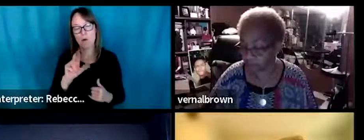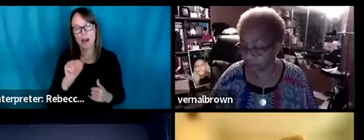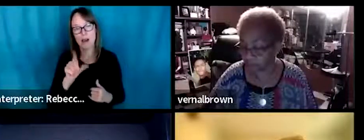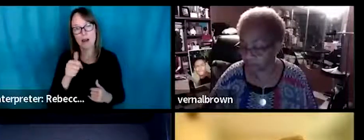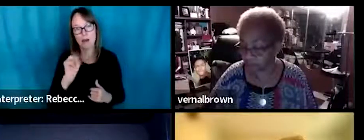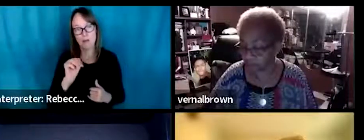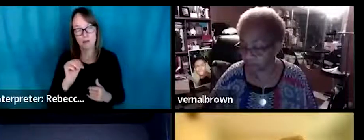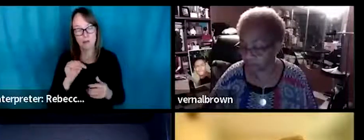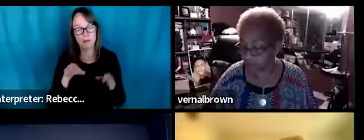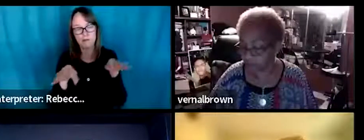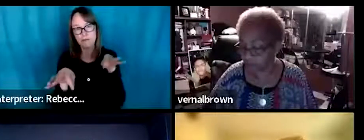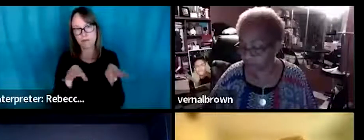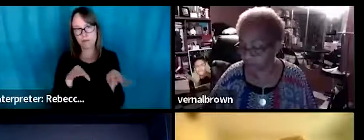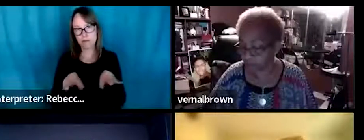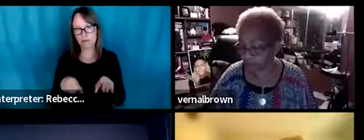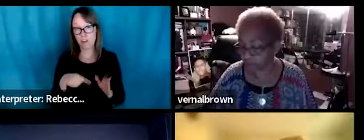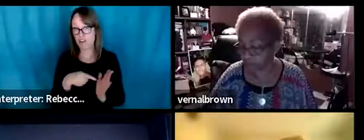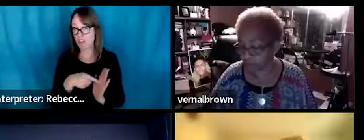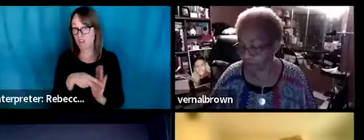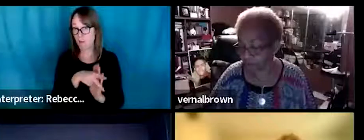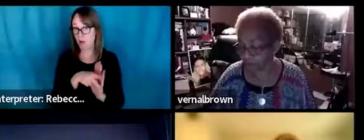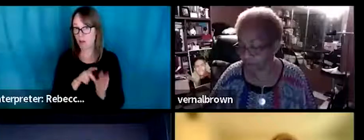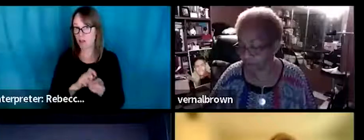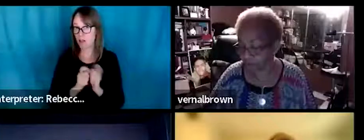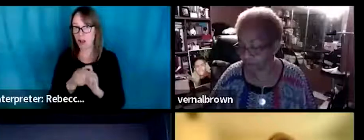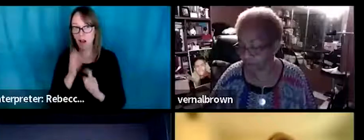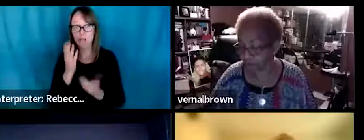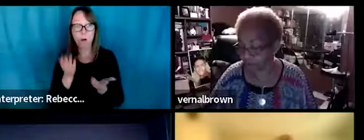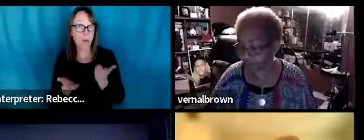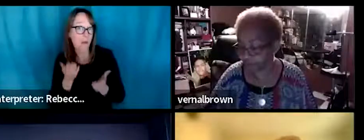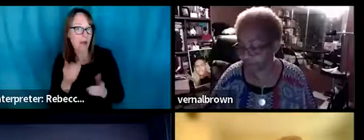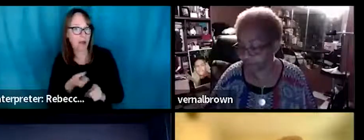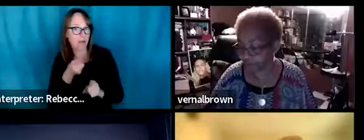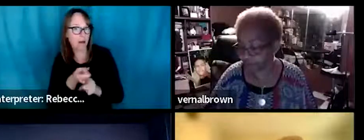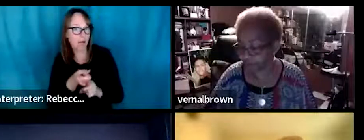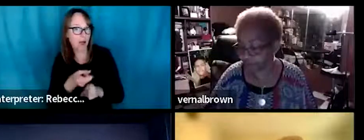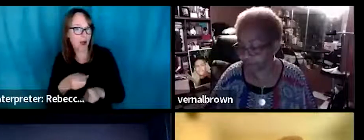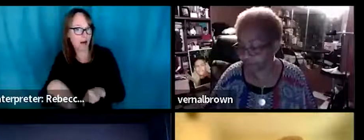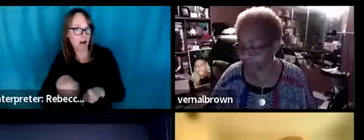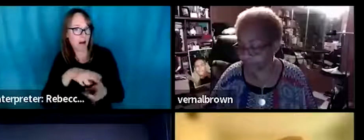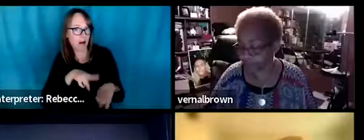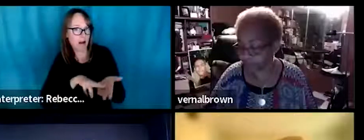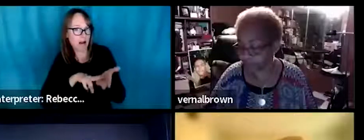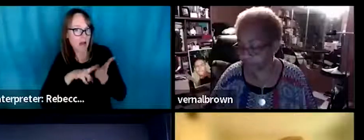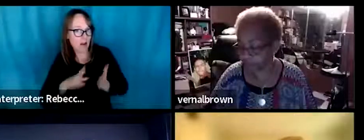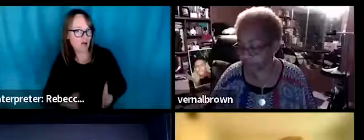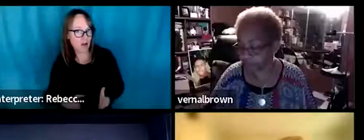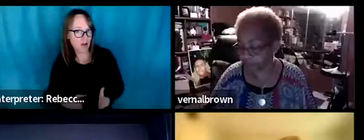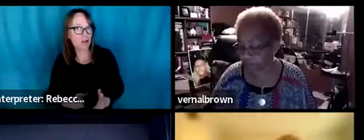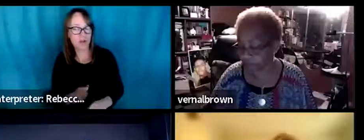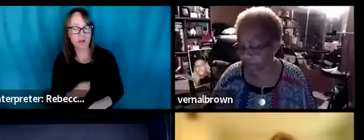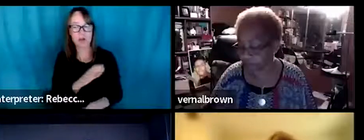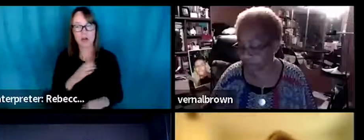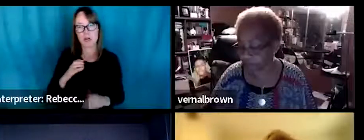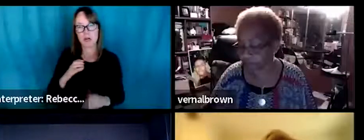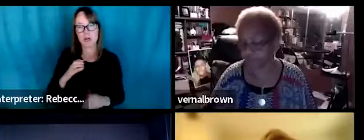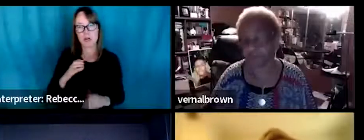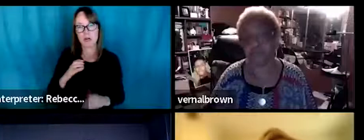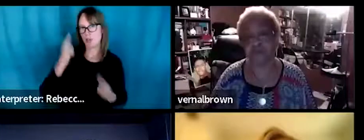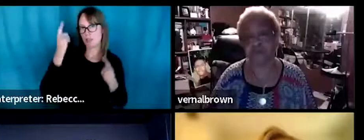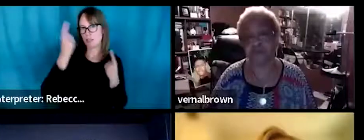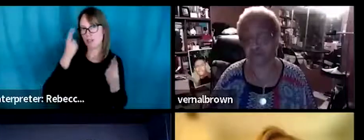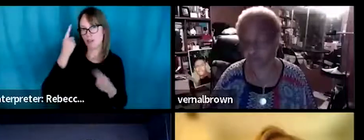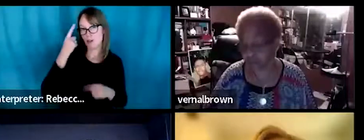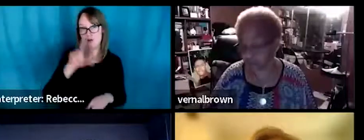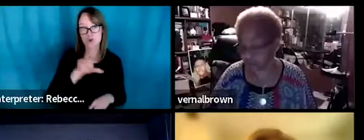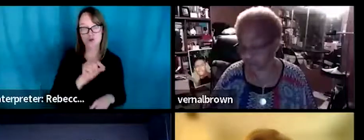the proposed policy changes would have had on contracts that the commissioners have considered in 2021 and 2022.